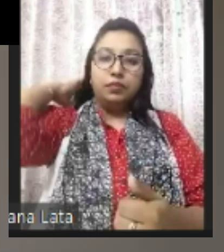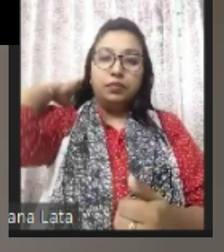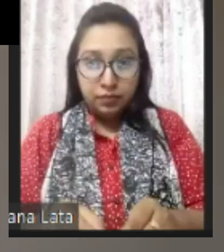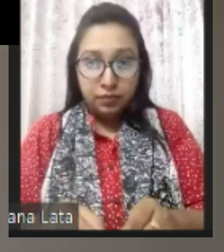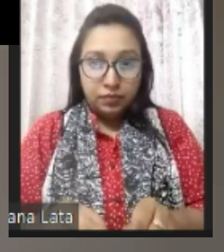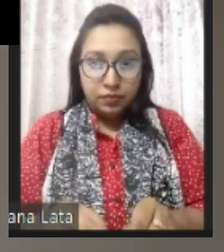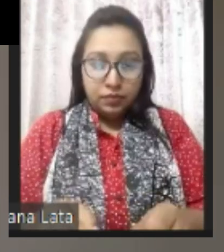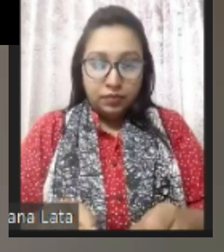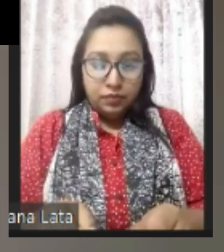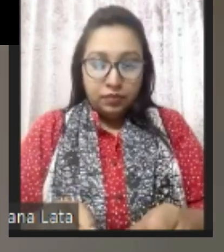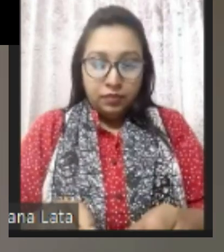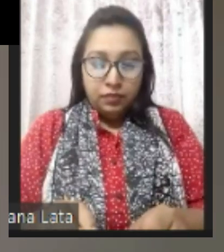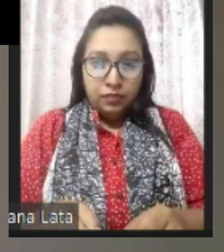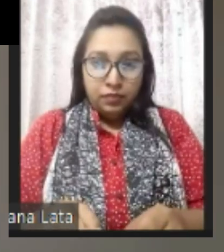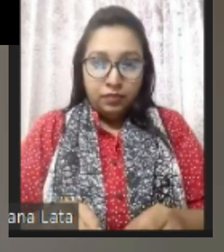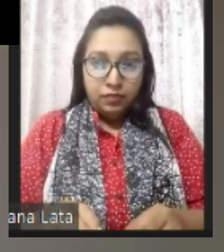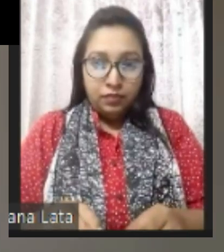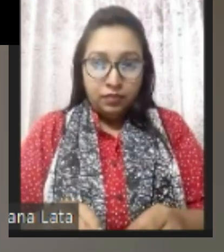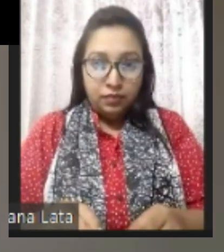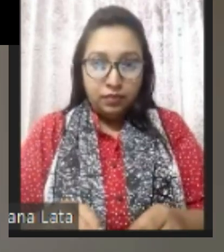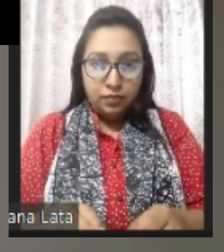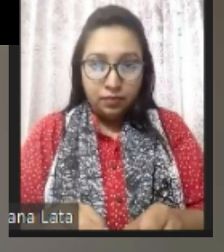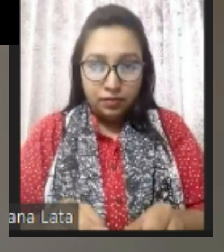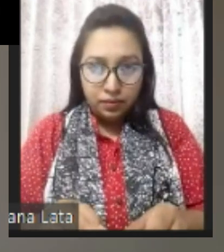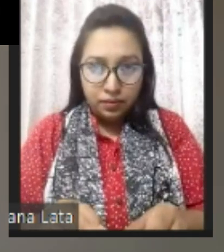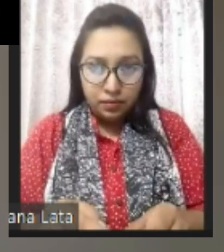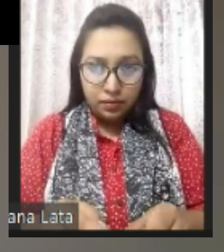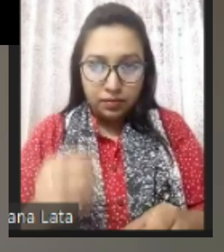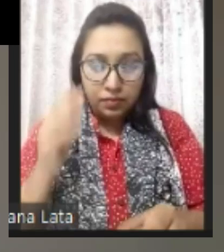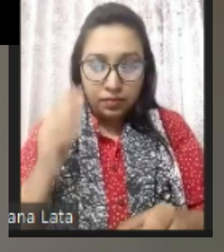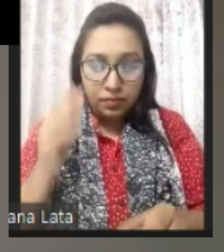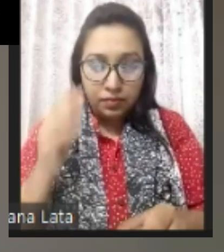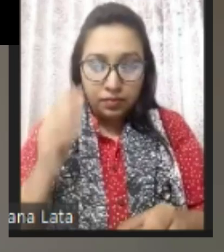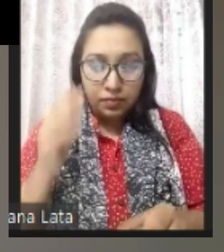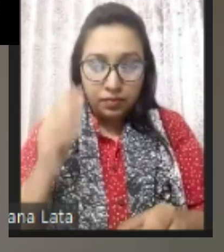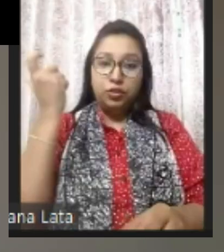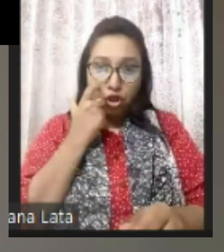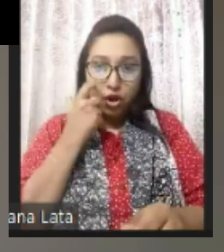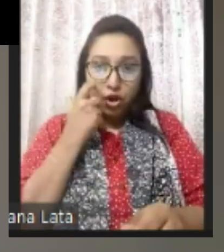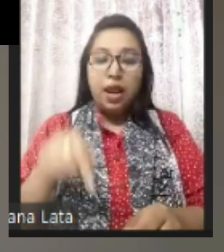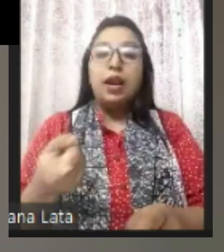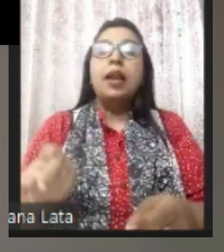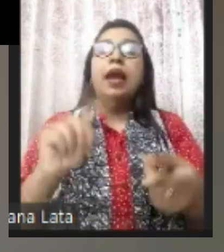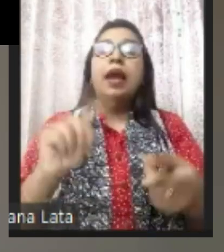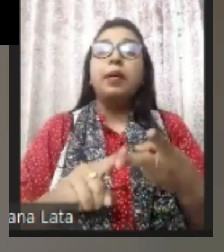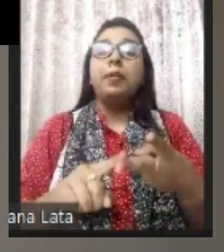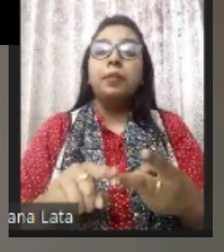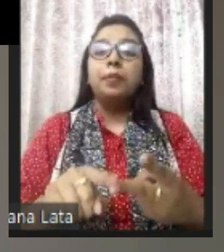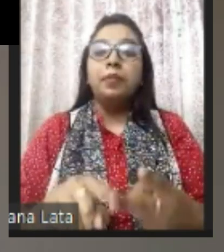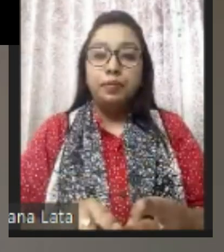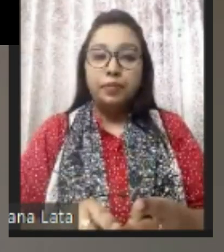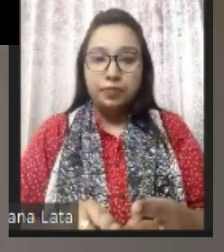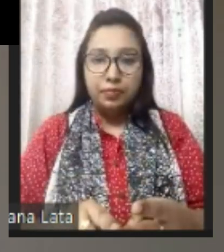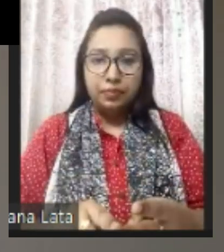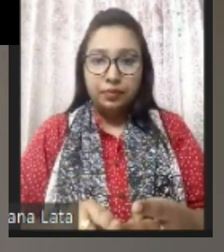government and a number of different stakeholders. So thank you very much for this opportunity. So I